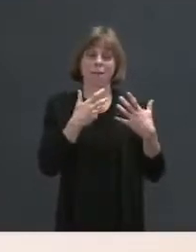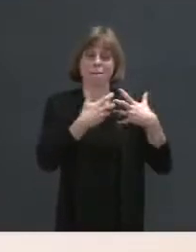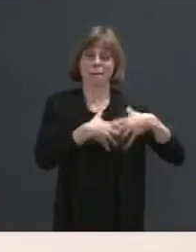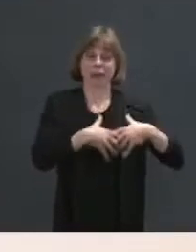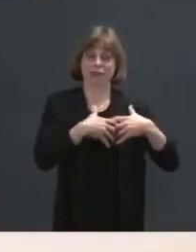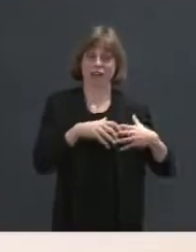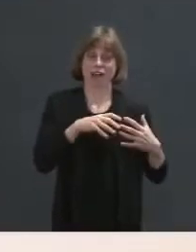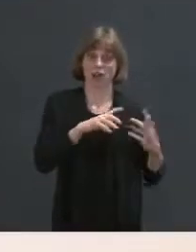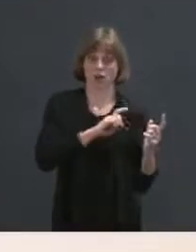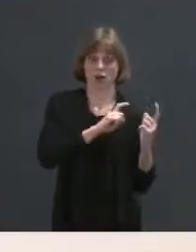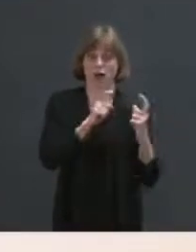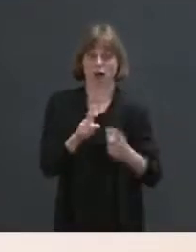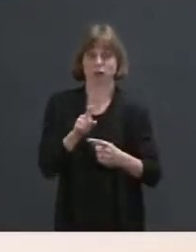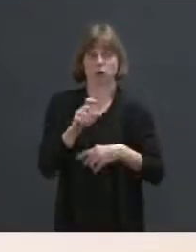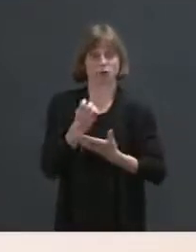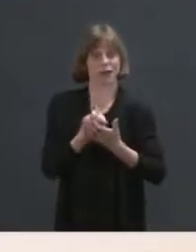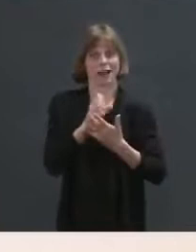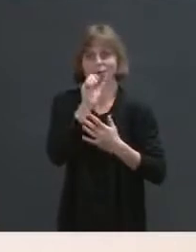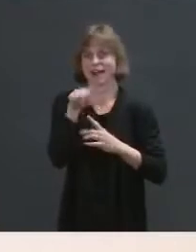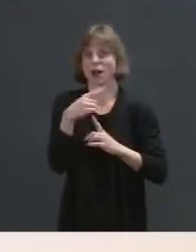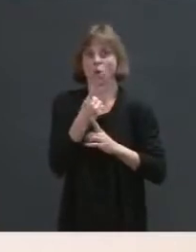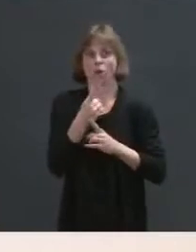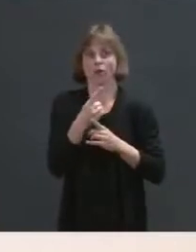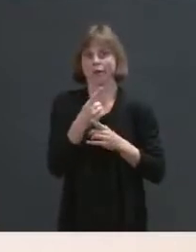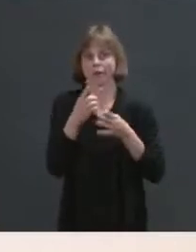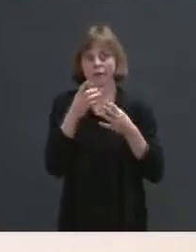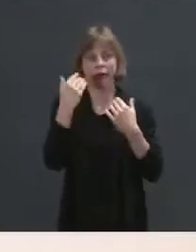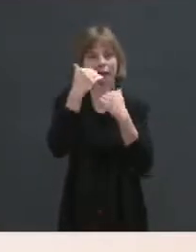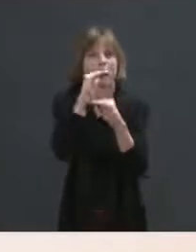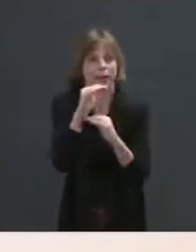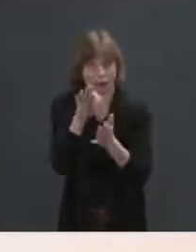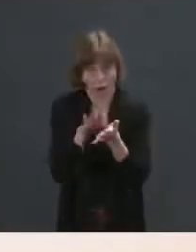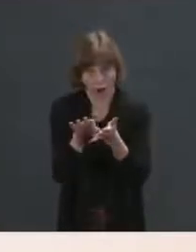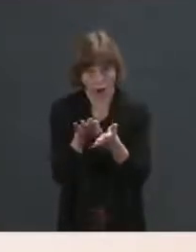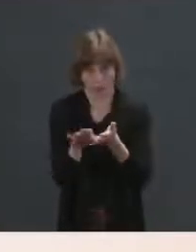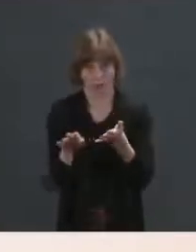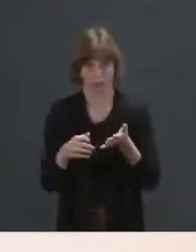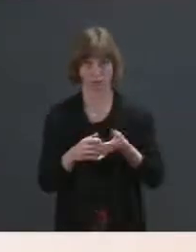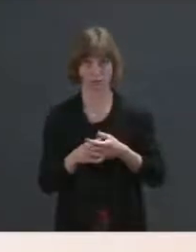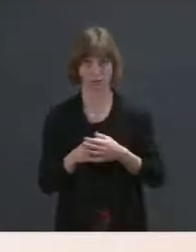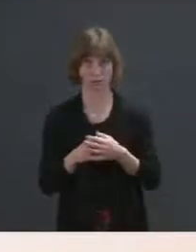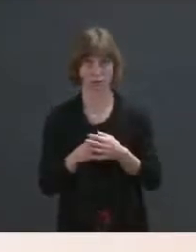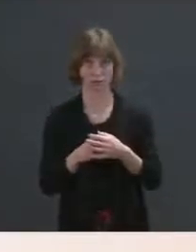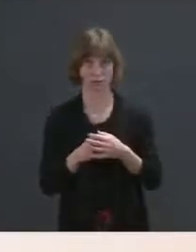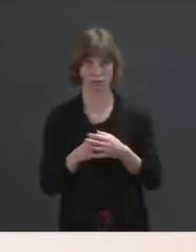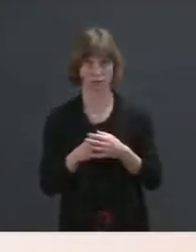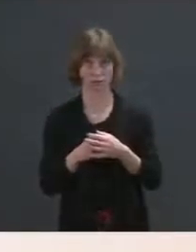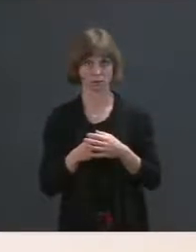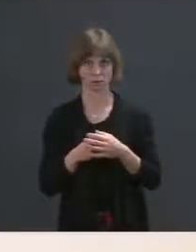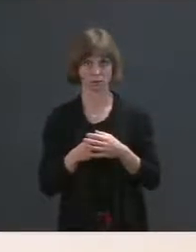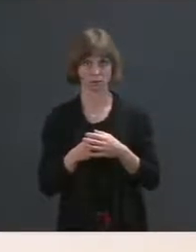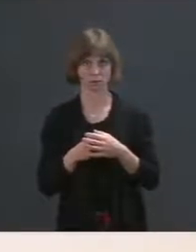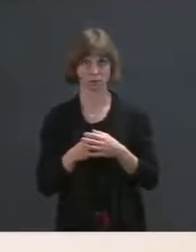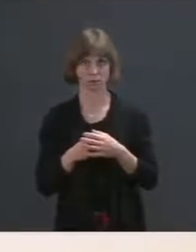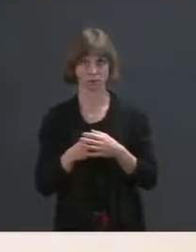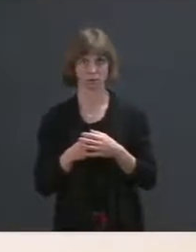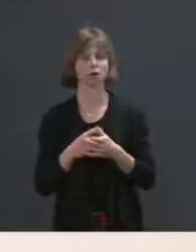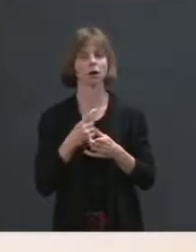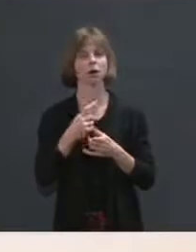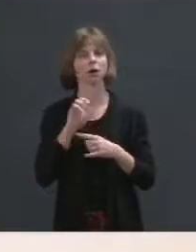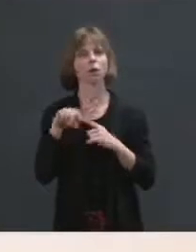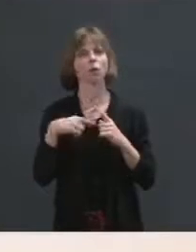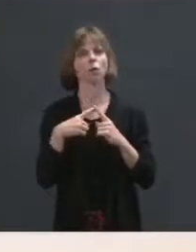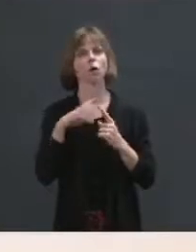our economy can't just be narrowly counted in that way. That's what I would suggest. Jennifer? When you talk